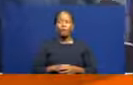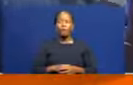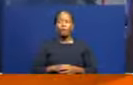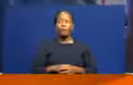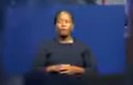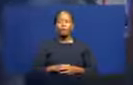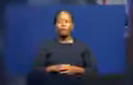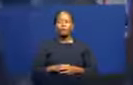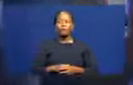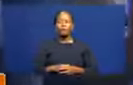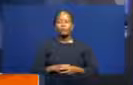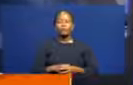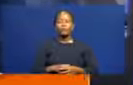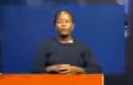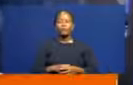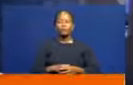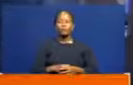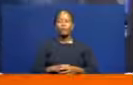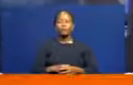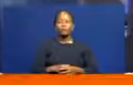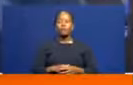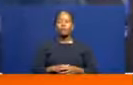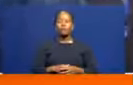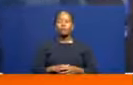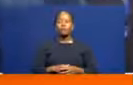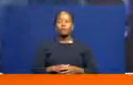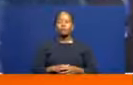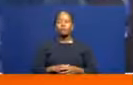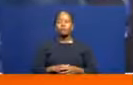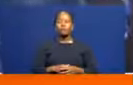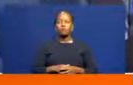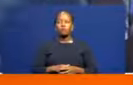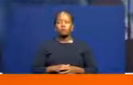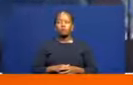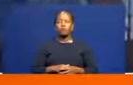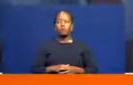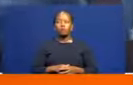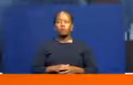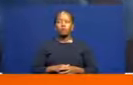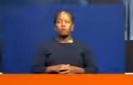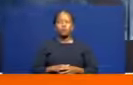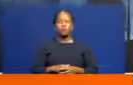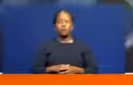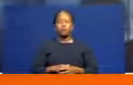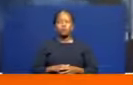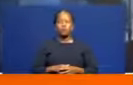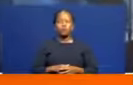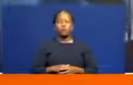please. South Africa. Waza.